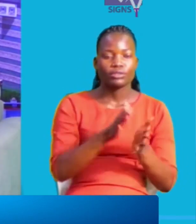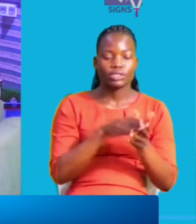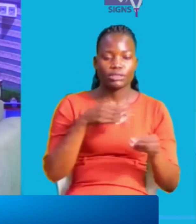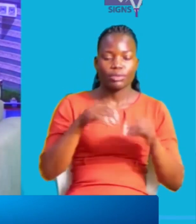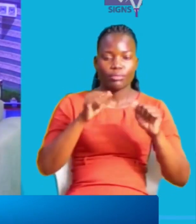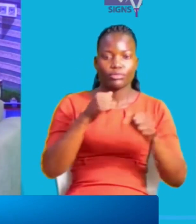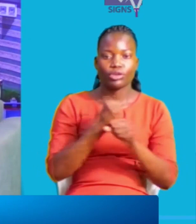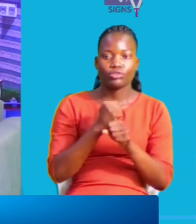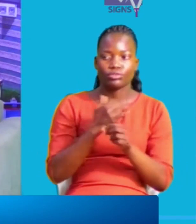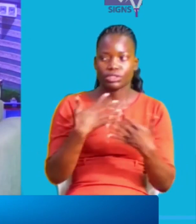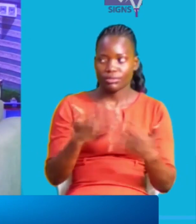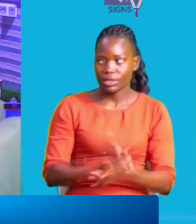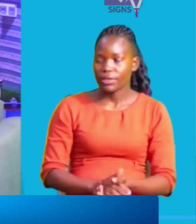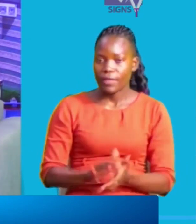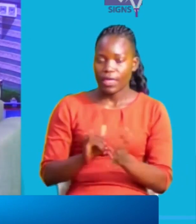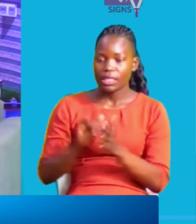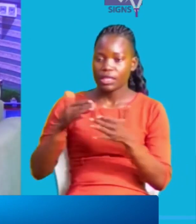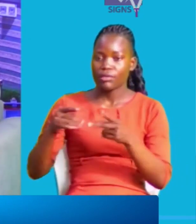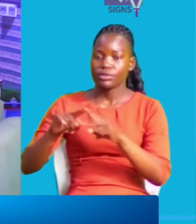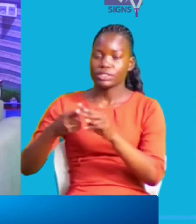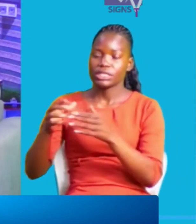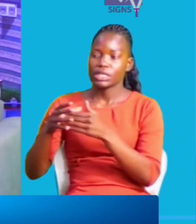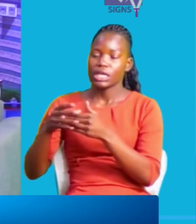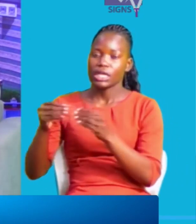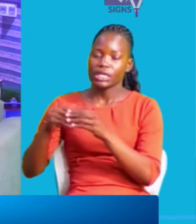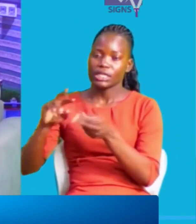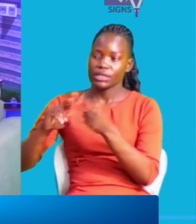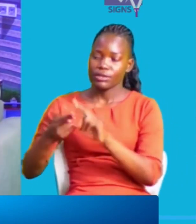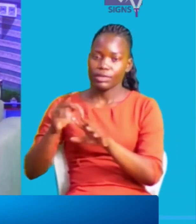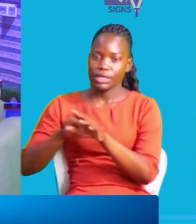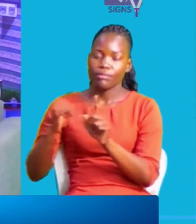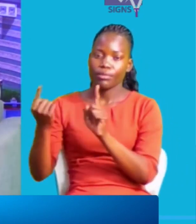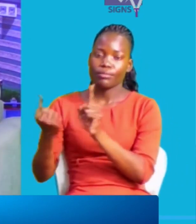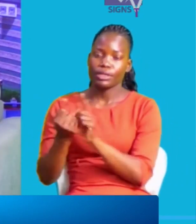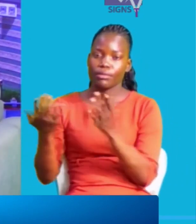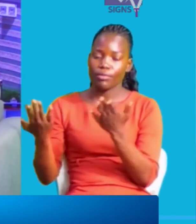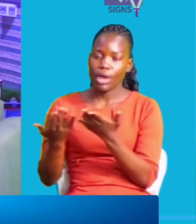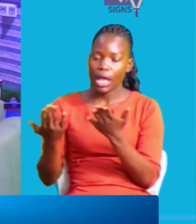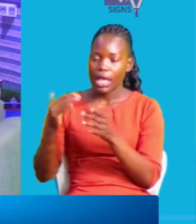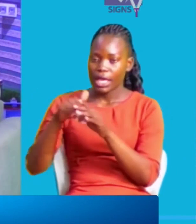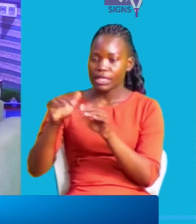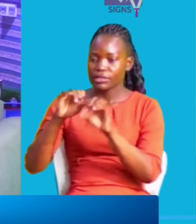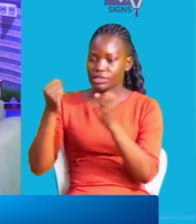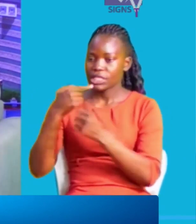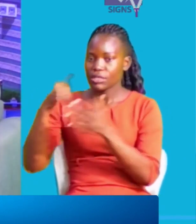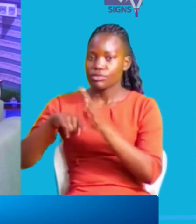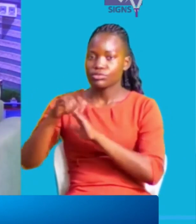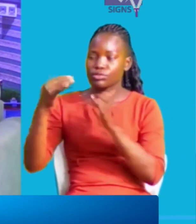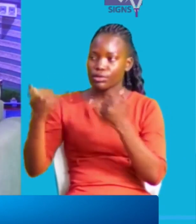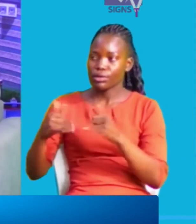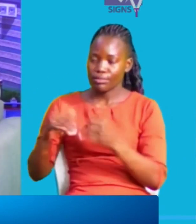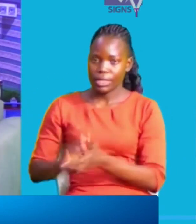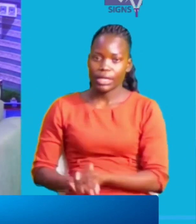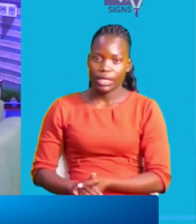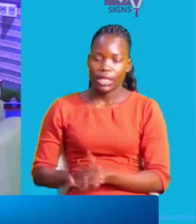something. And that's how you start creating relationships, so that when you meet them in the society, you're like, we mtu tulicheza naye that. Let me